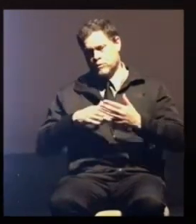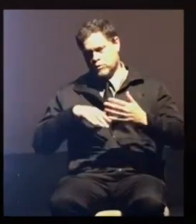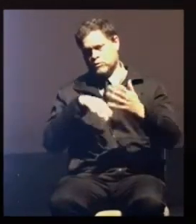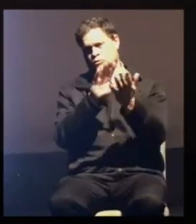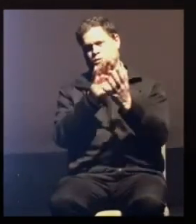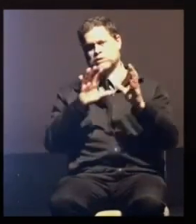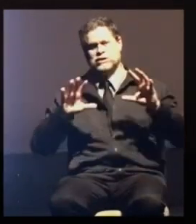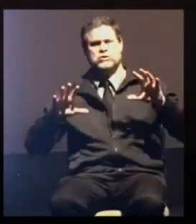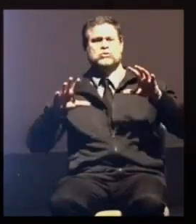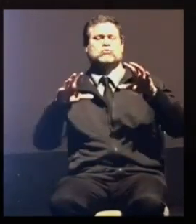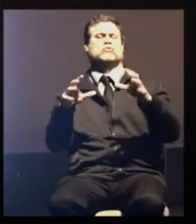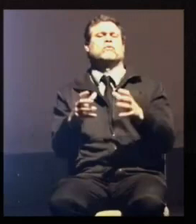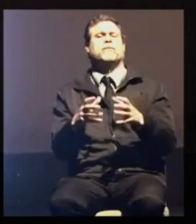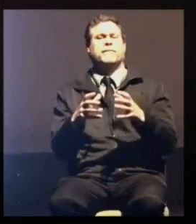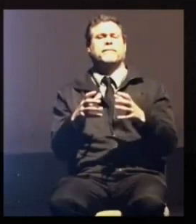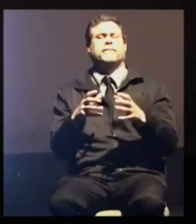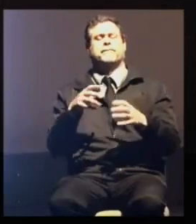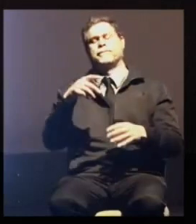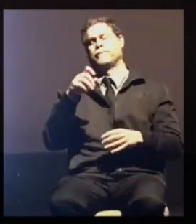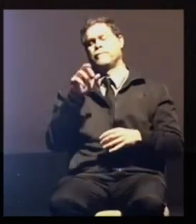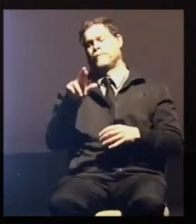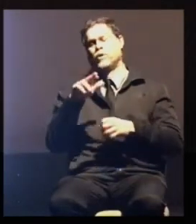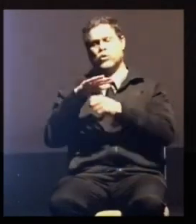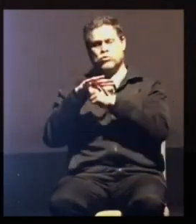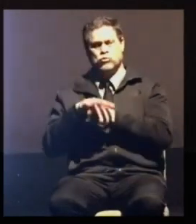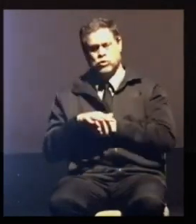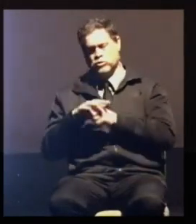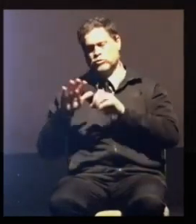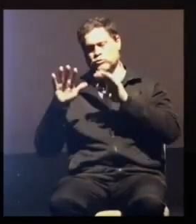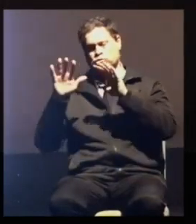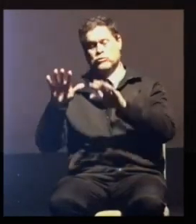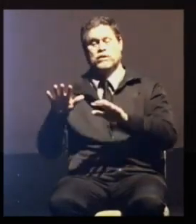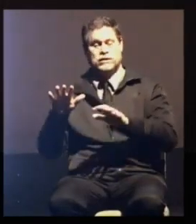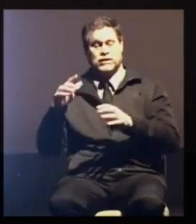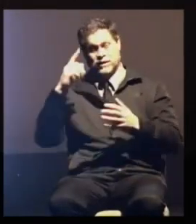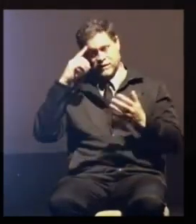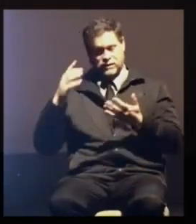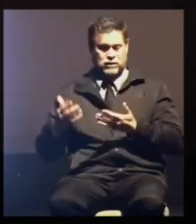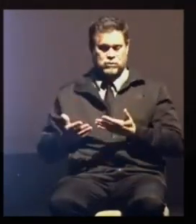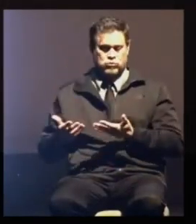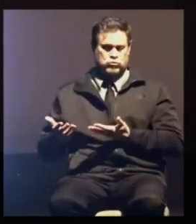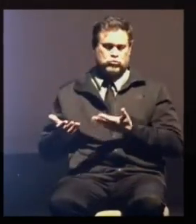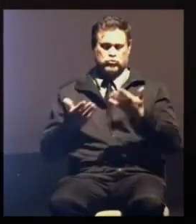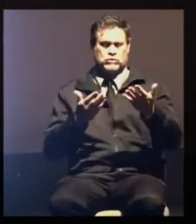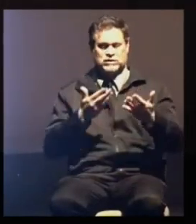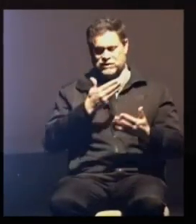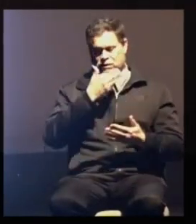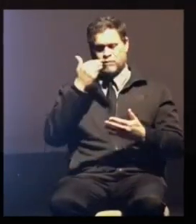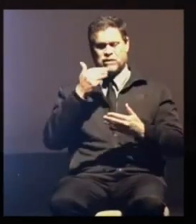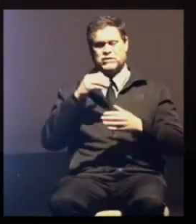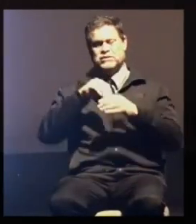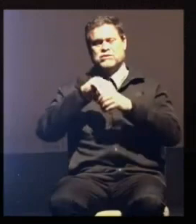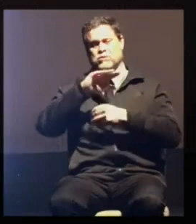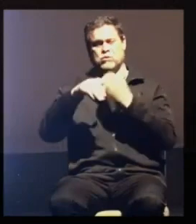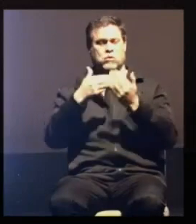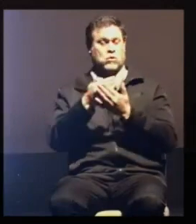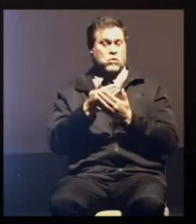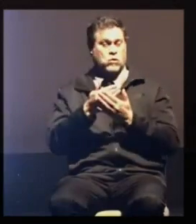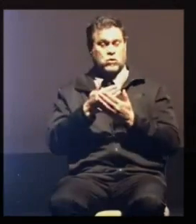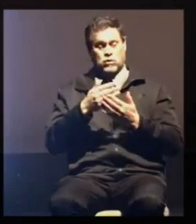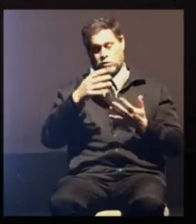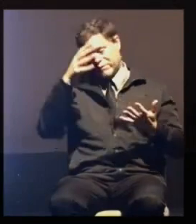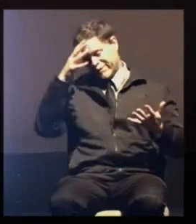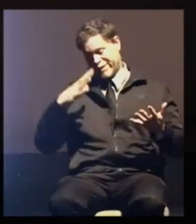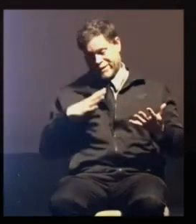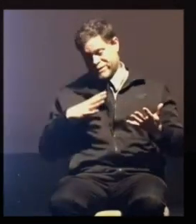as a group, and peer pressure is great, and I think it brings out the best in all the guys.